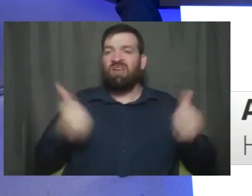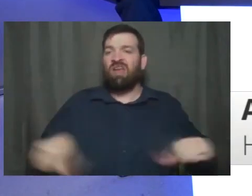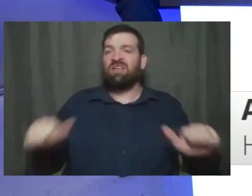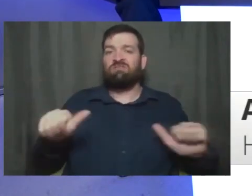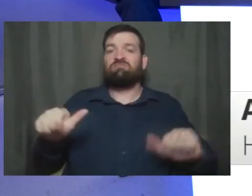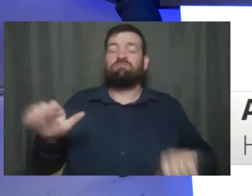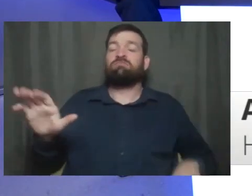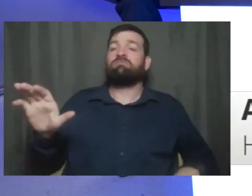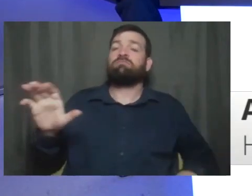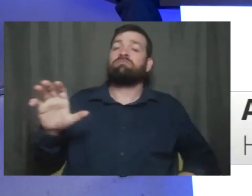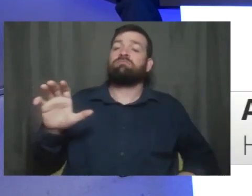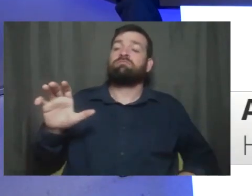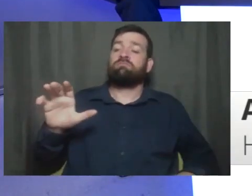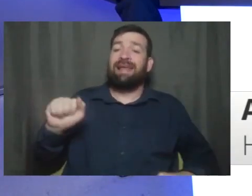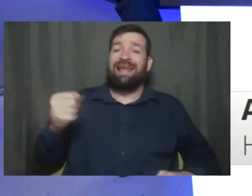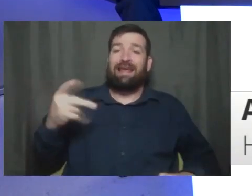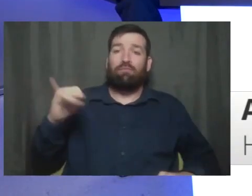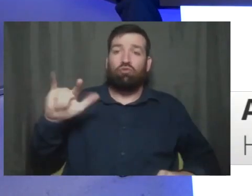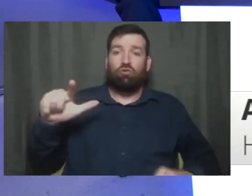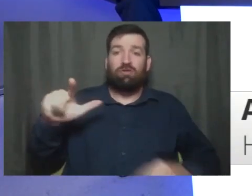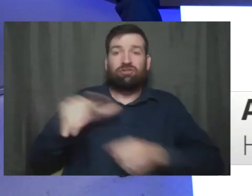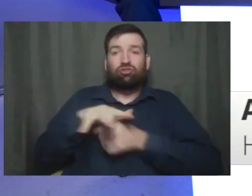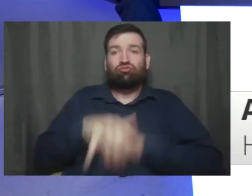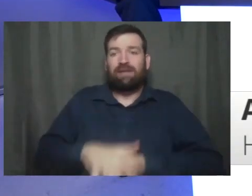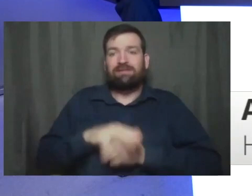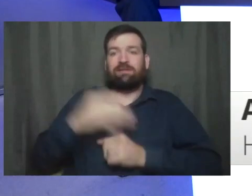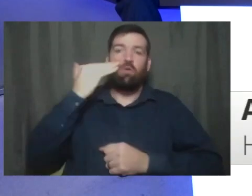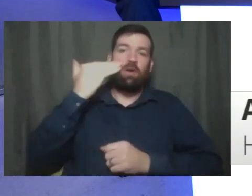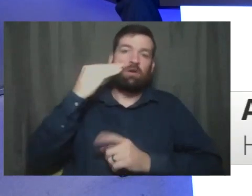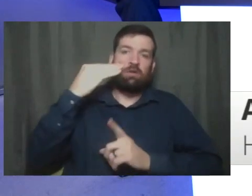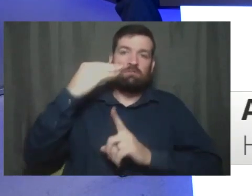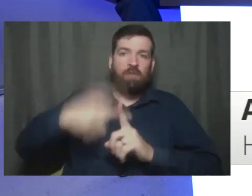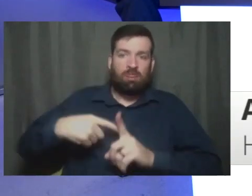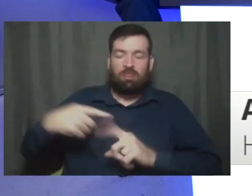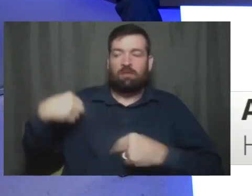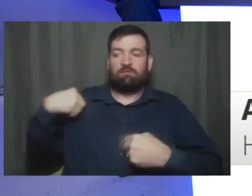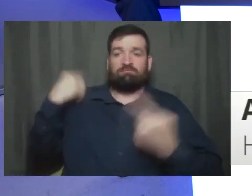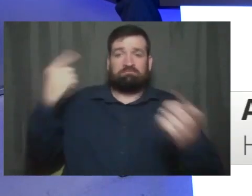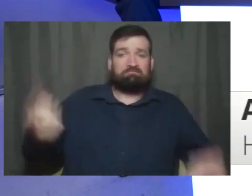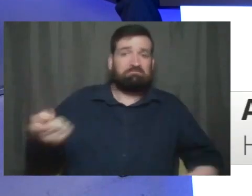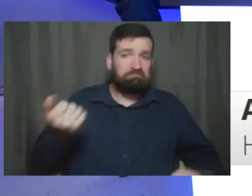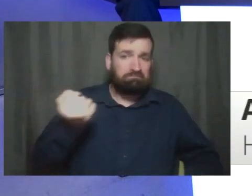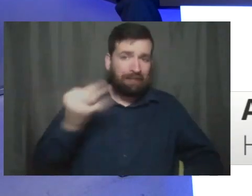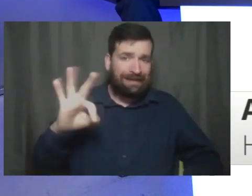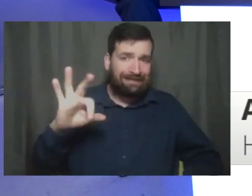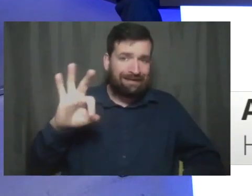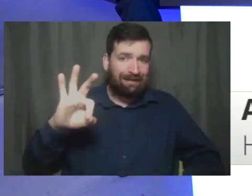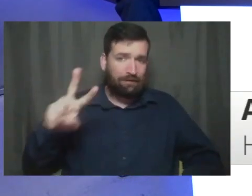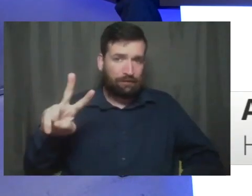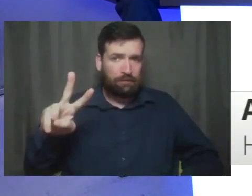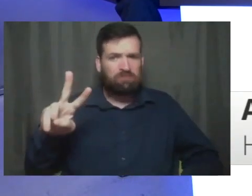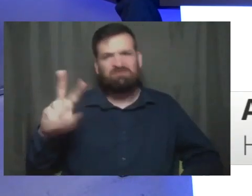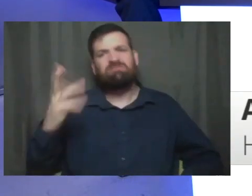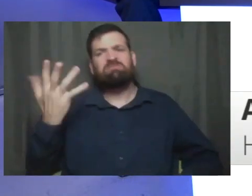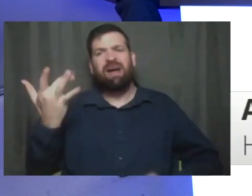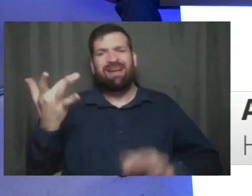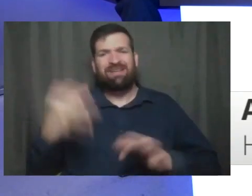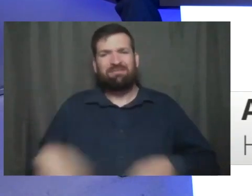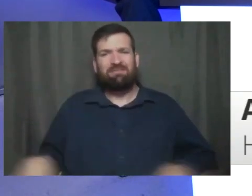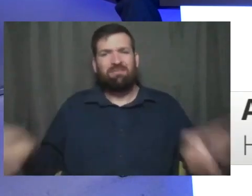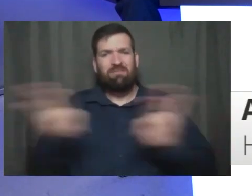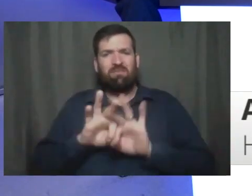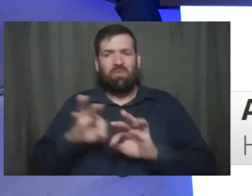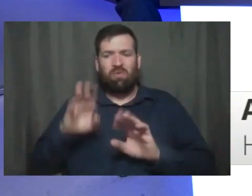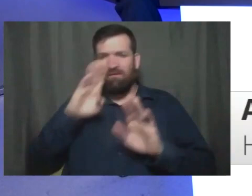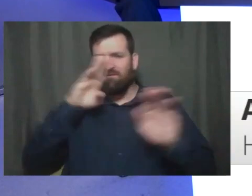has been since 1992. Why is it important to have an entire month dedicated to focusing on stress and how to